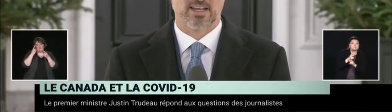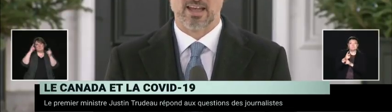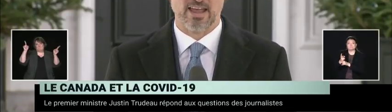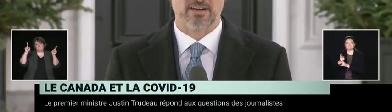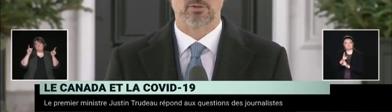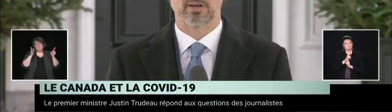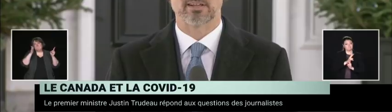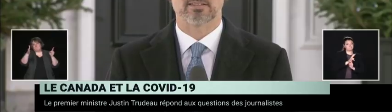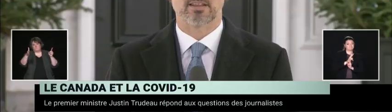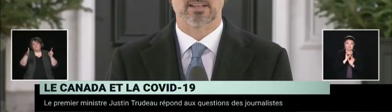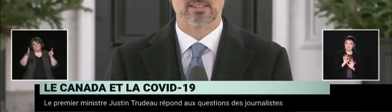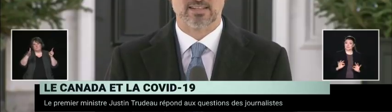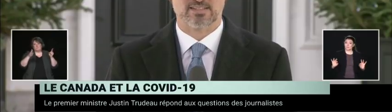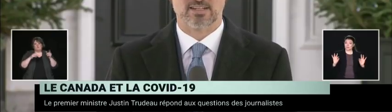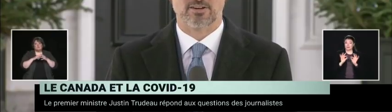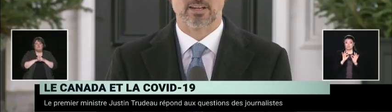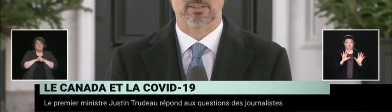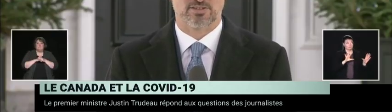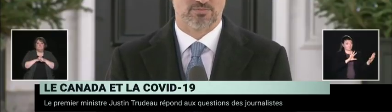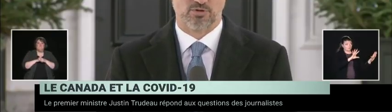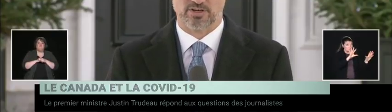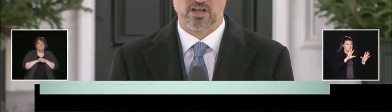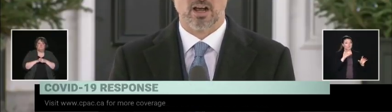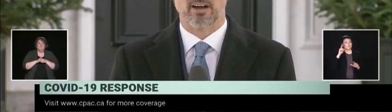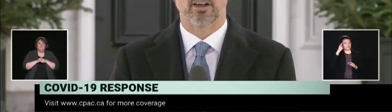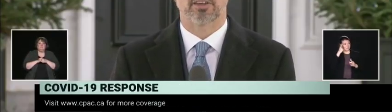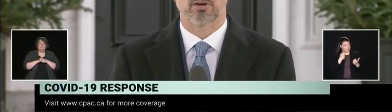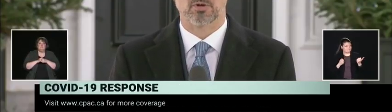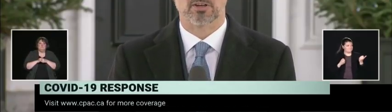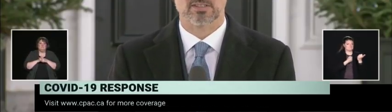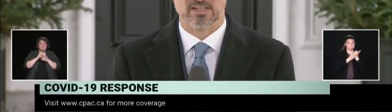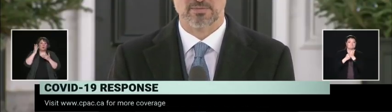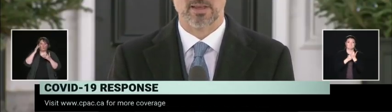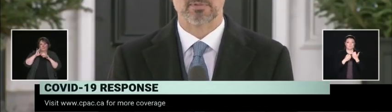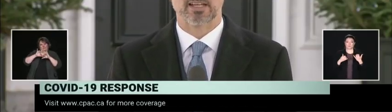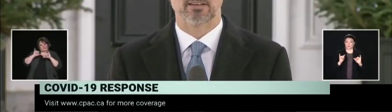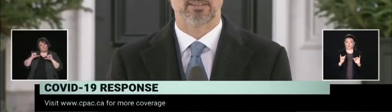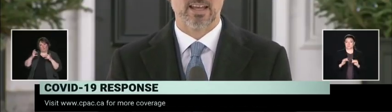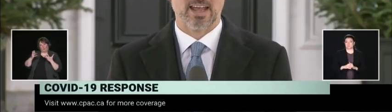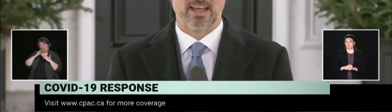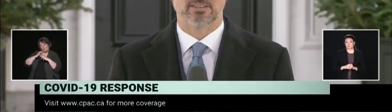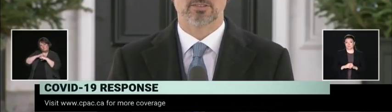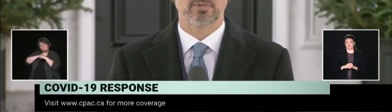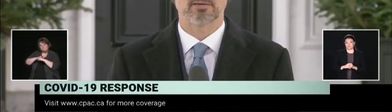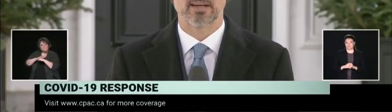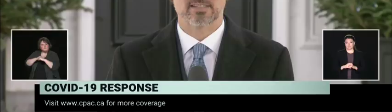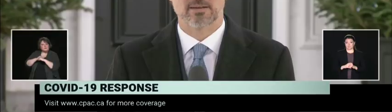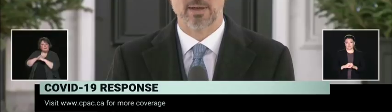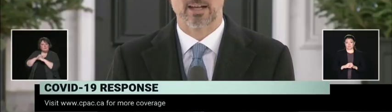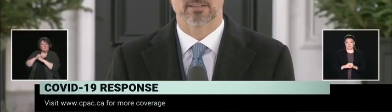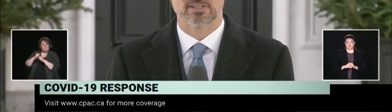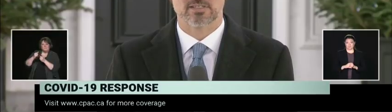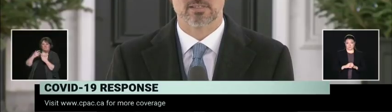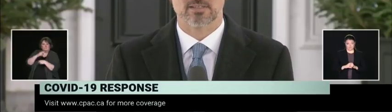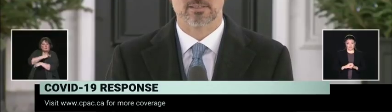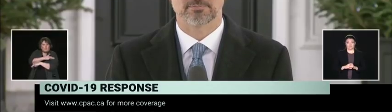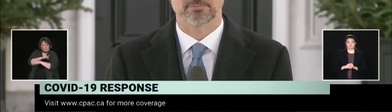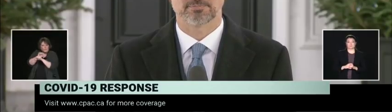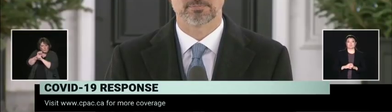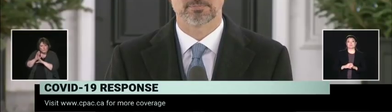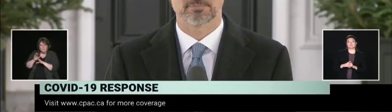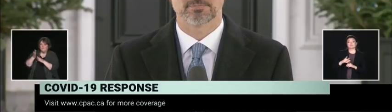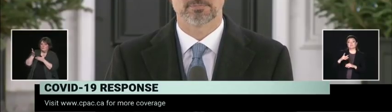as everyone does the things necessary to support our healthcare workers, to keep them safe, and to minimize the impact of this